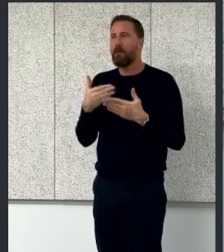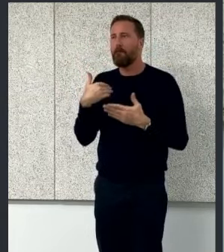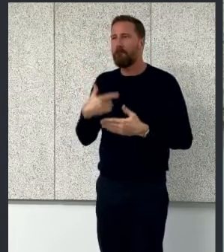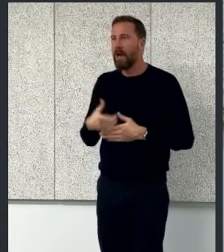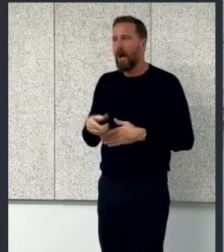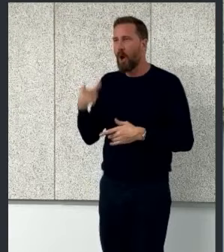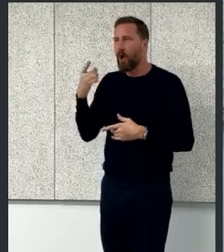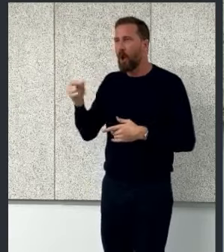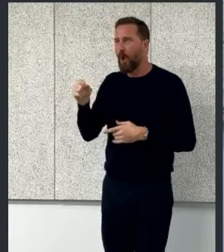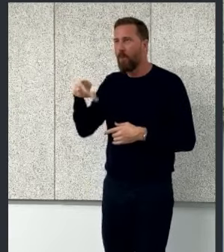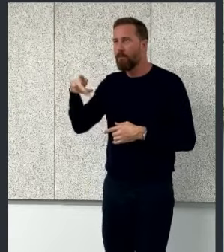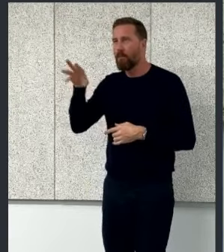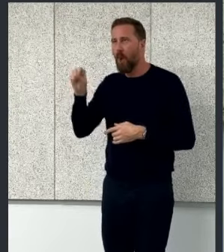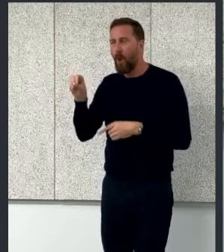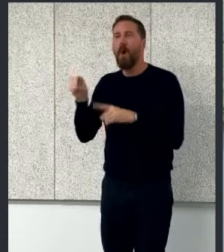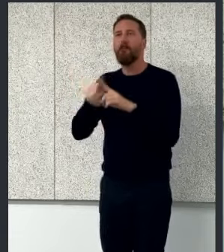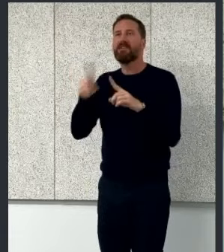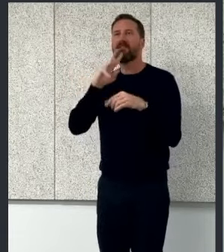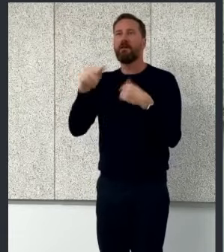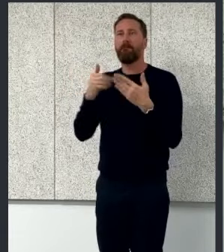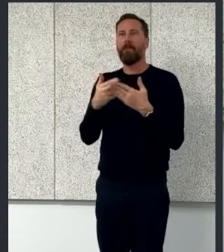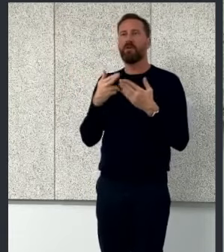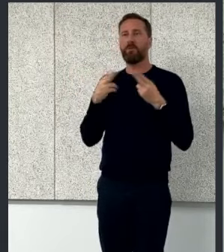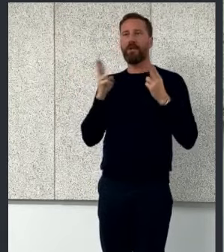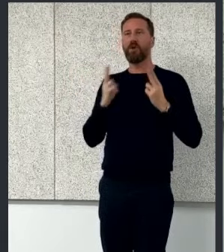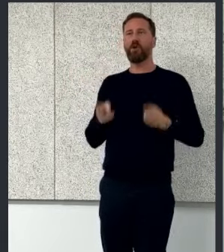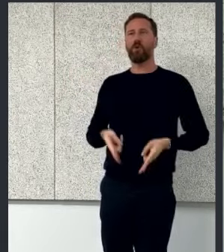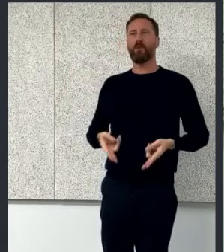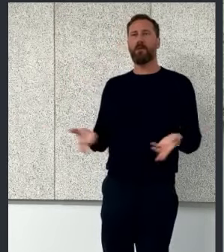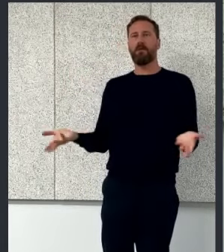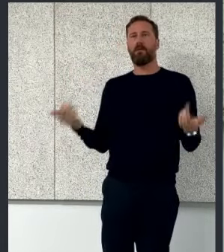about to be humans together. Yeah. And